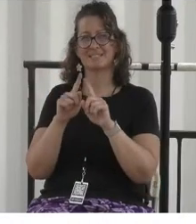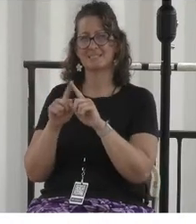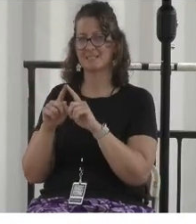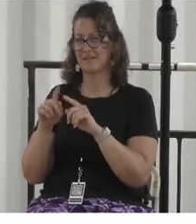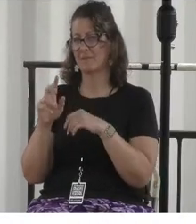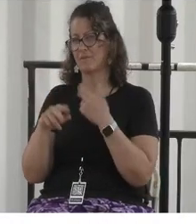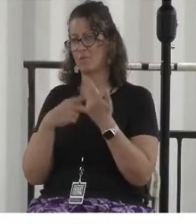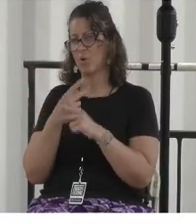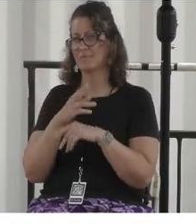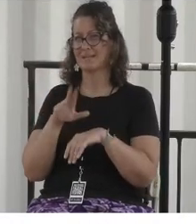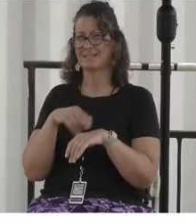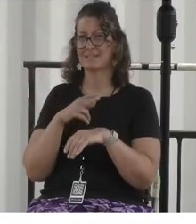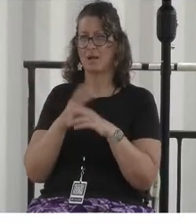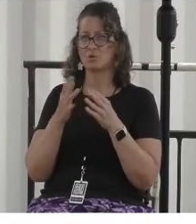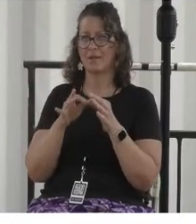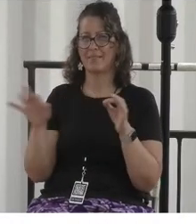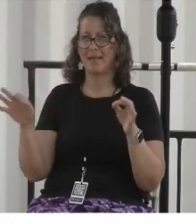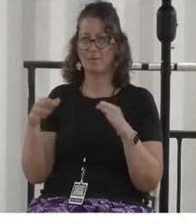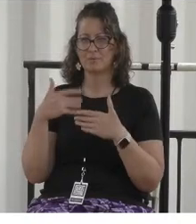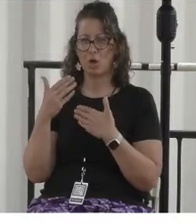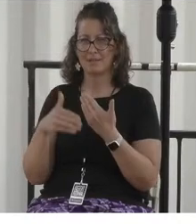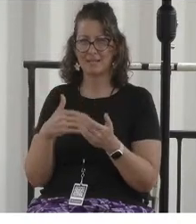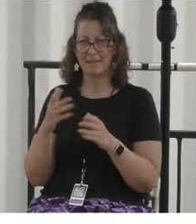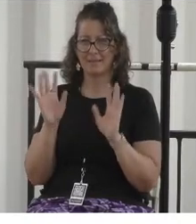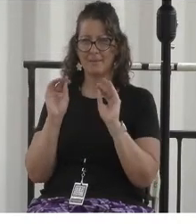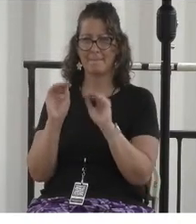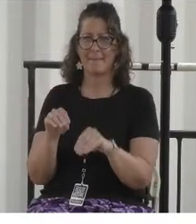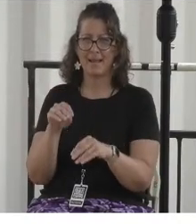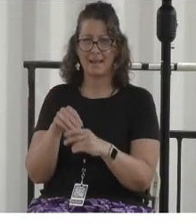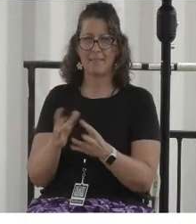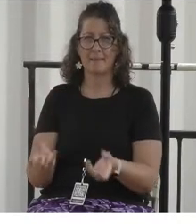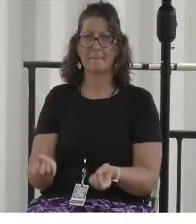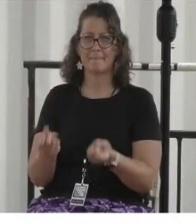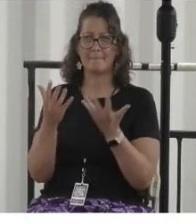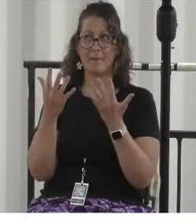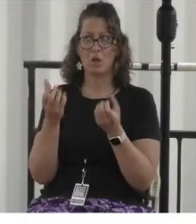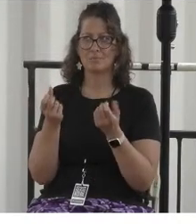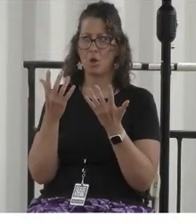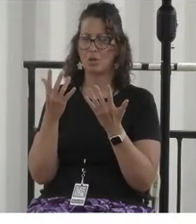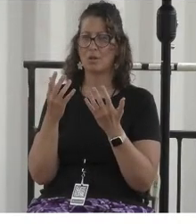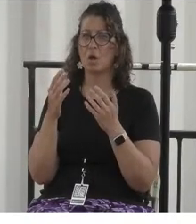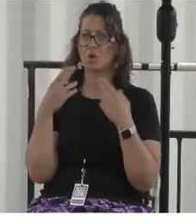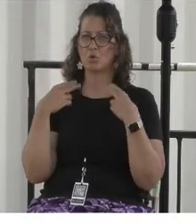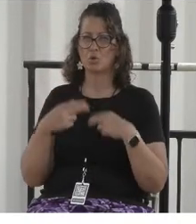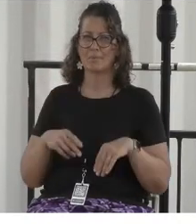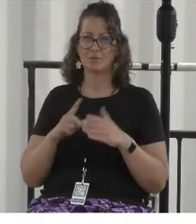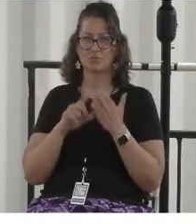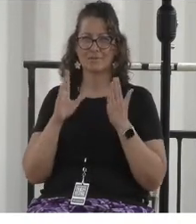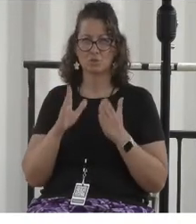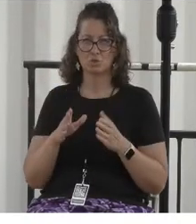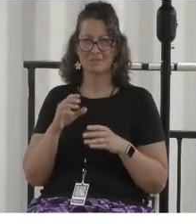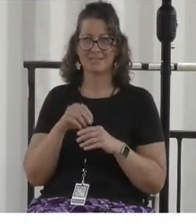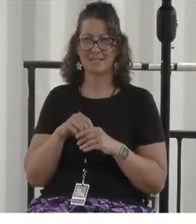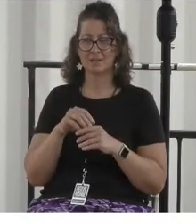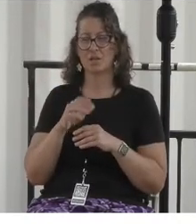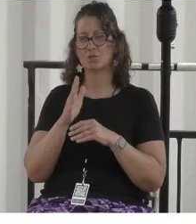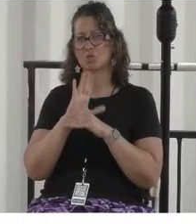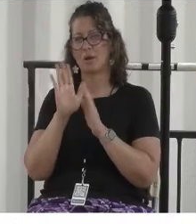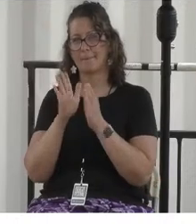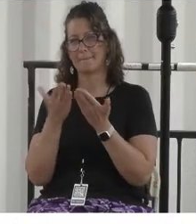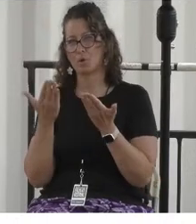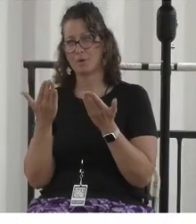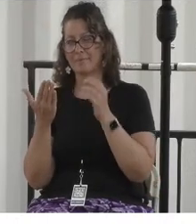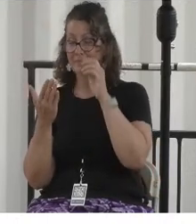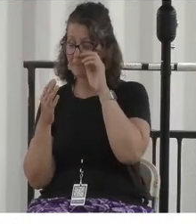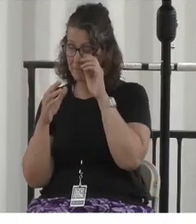language processing, computer vision, was embedded in the multiple hundreds of human researchers in our SharkBook platform. And what it did